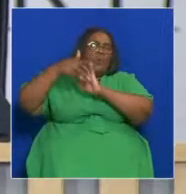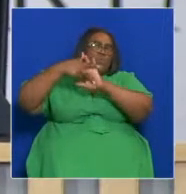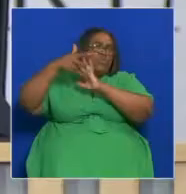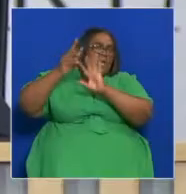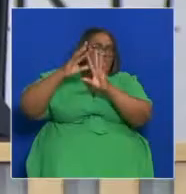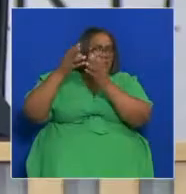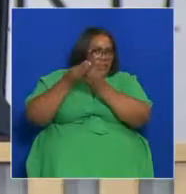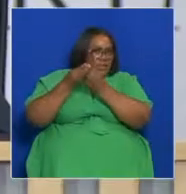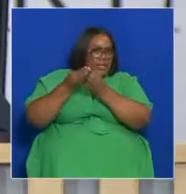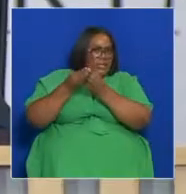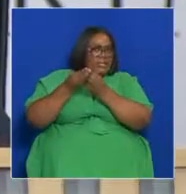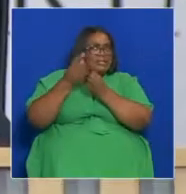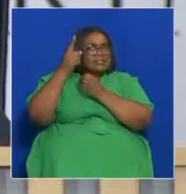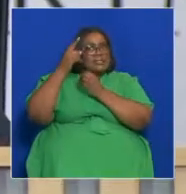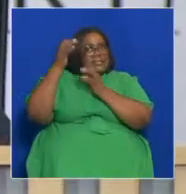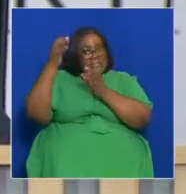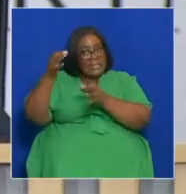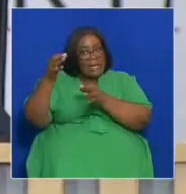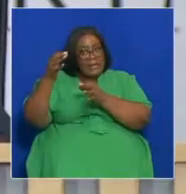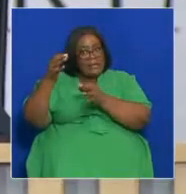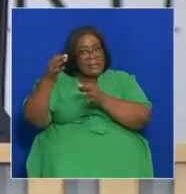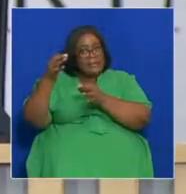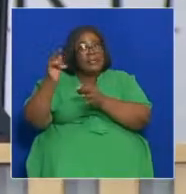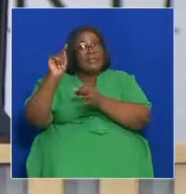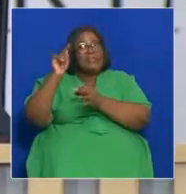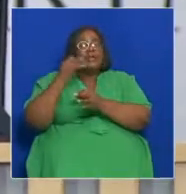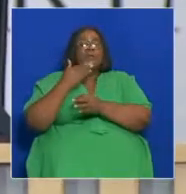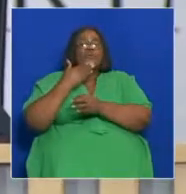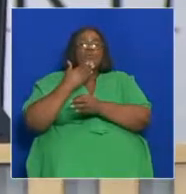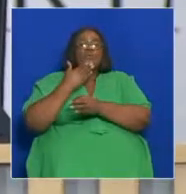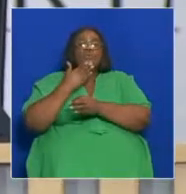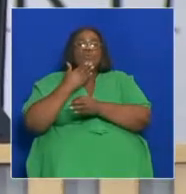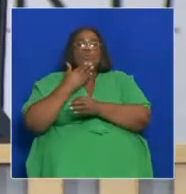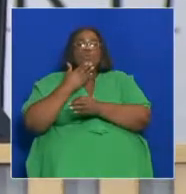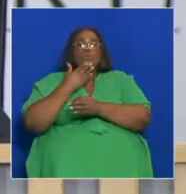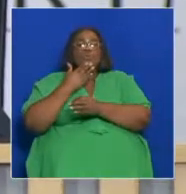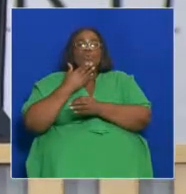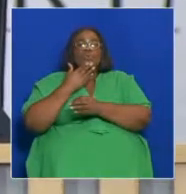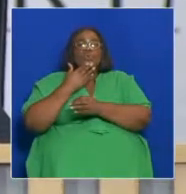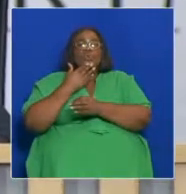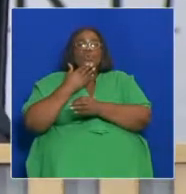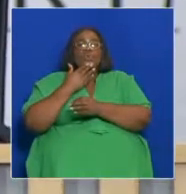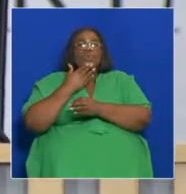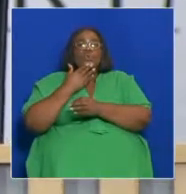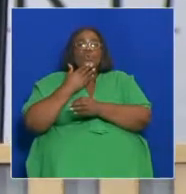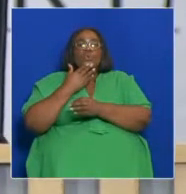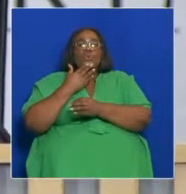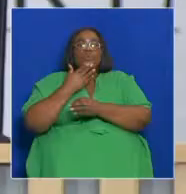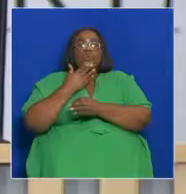she decides also who, as